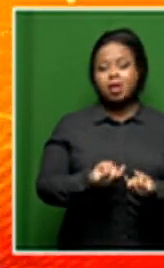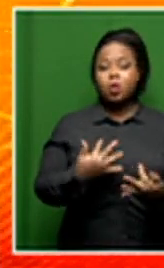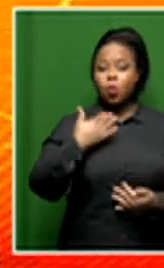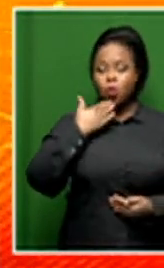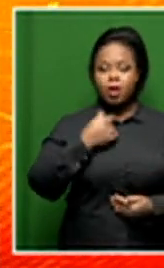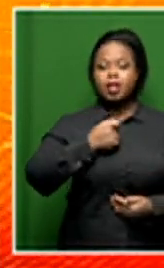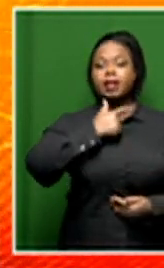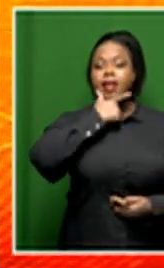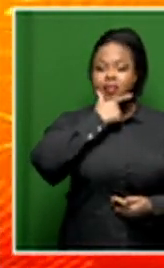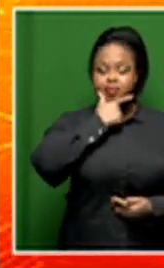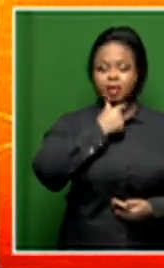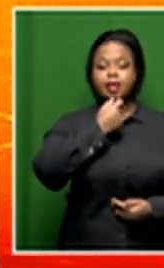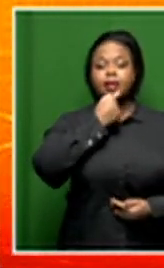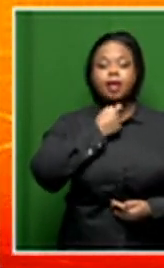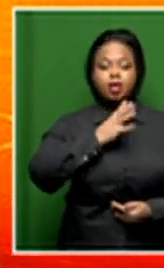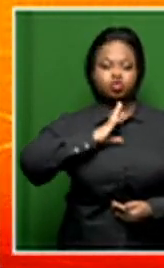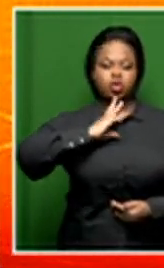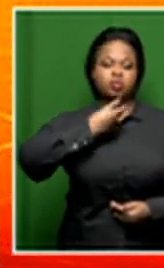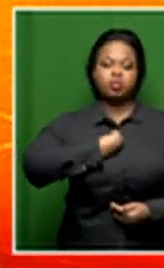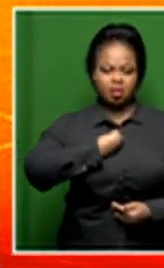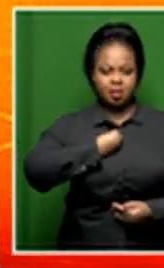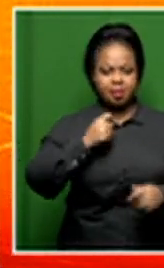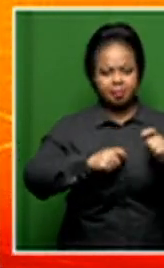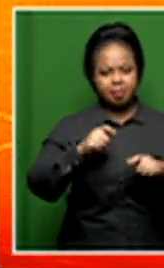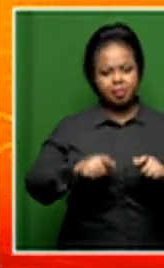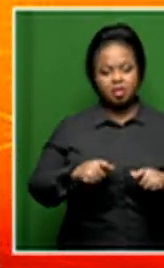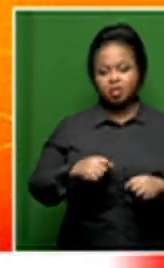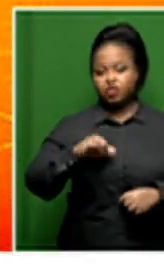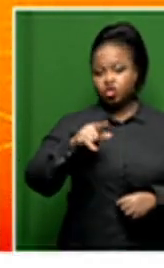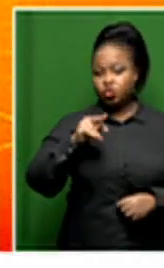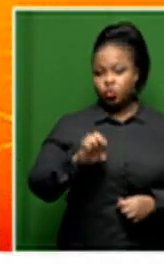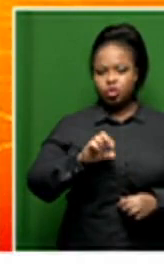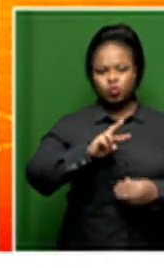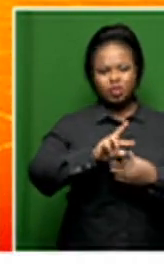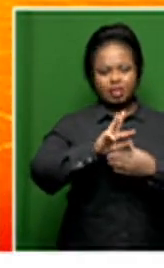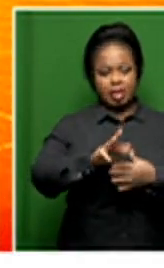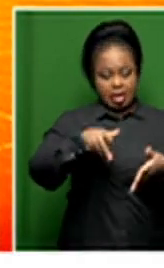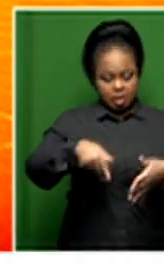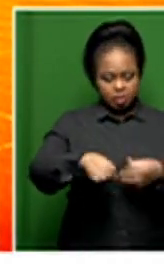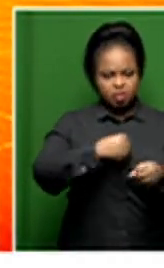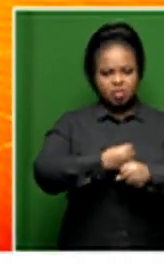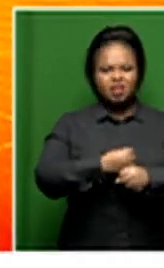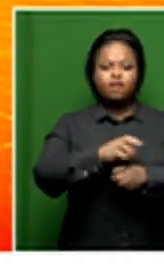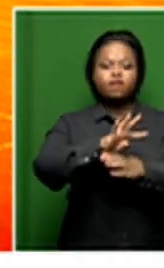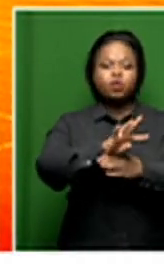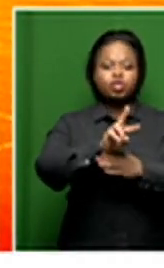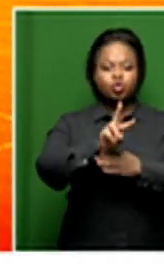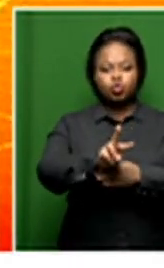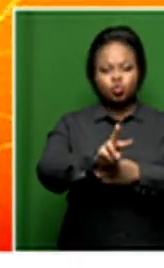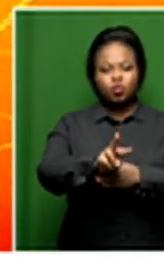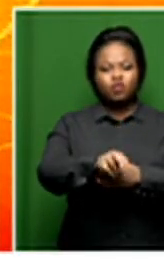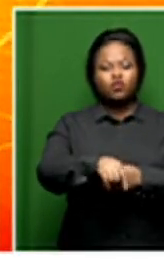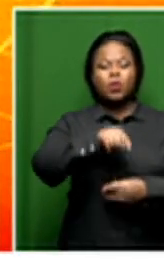gay and transgender people. As of the 29th of June this year, there are still 42 pending hate crime